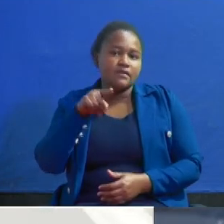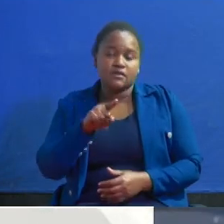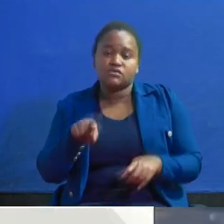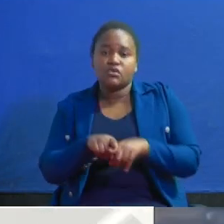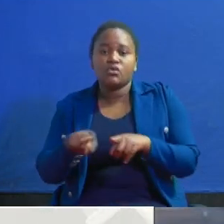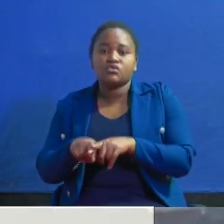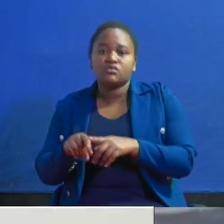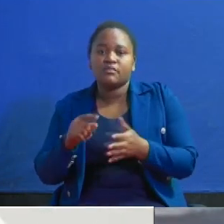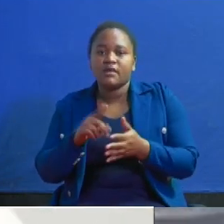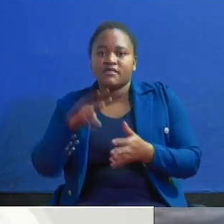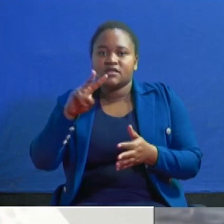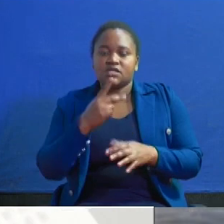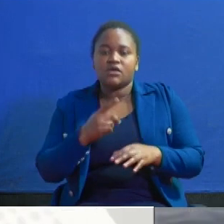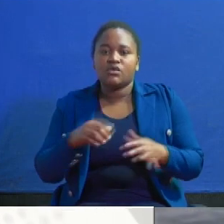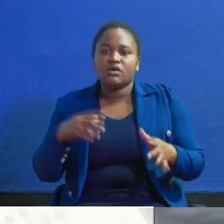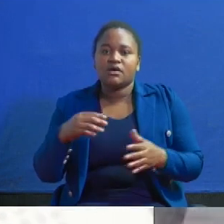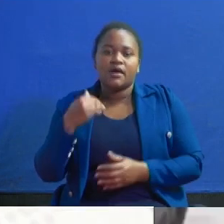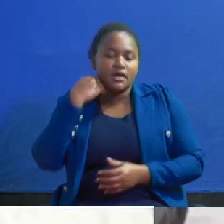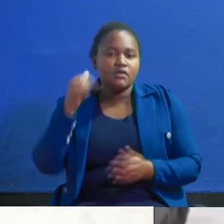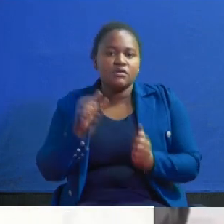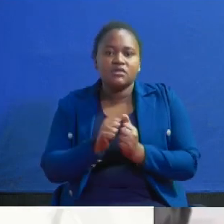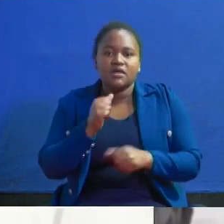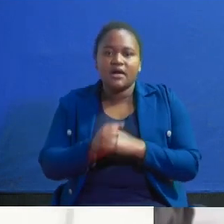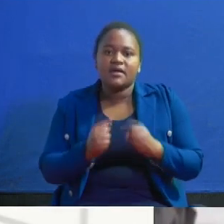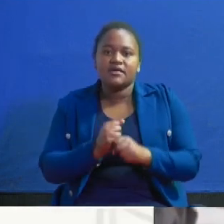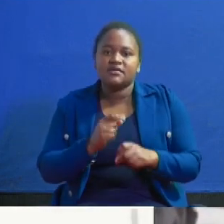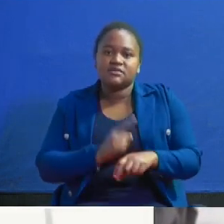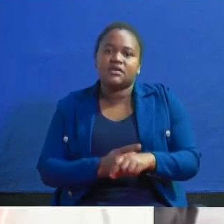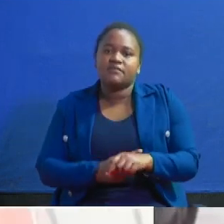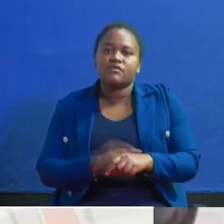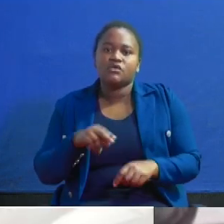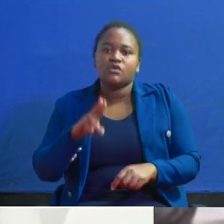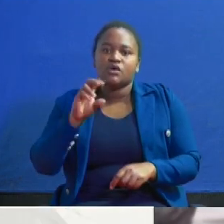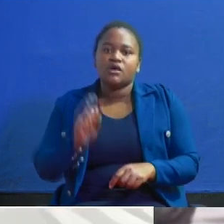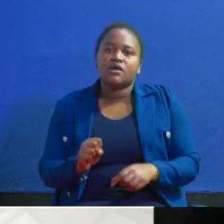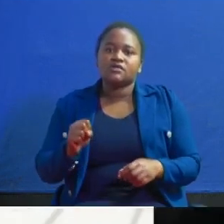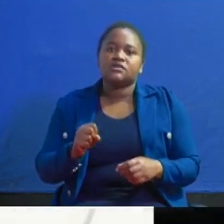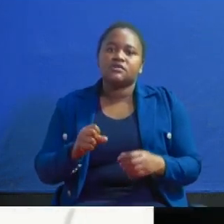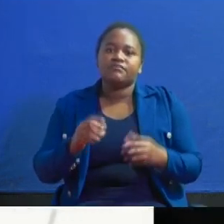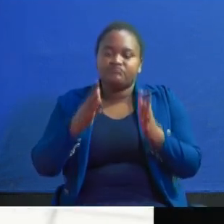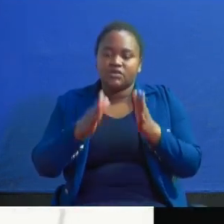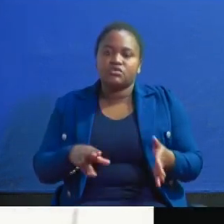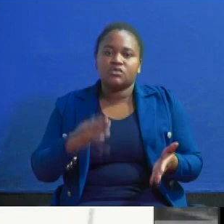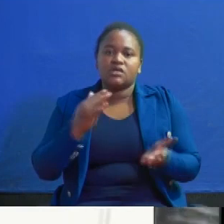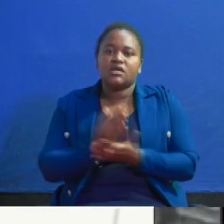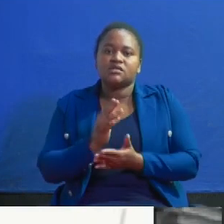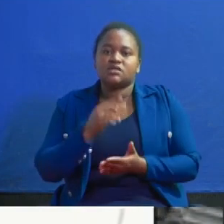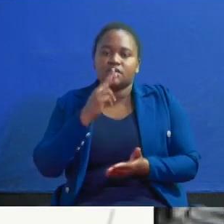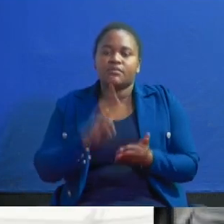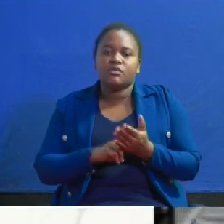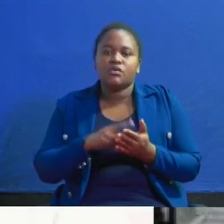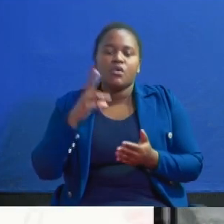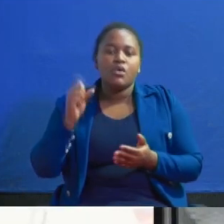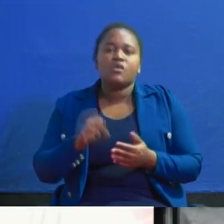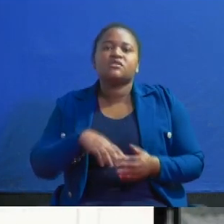assault marks the second major attack in the town within a year. The UN's Human Rights Monitoring Mission reports that July was